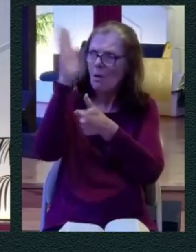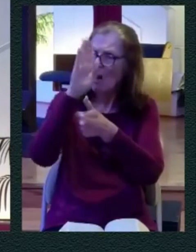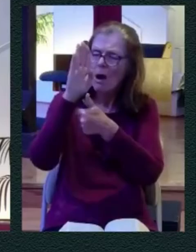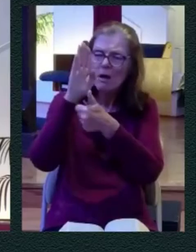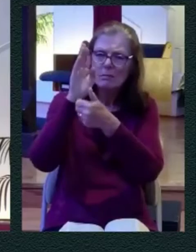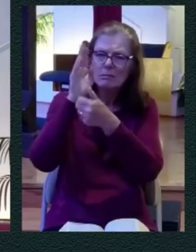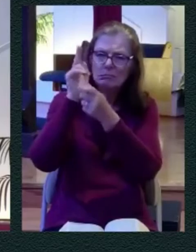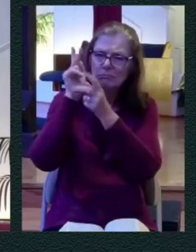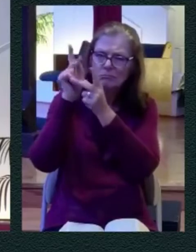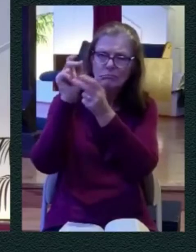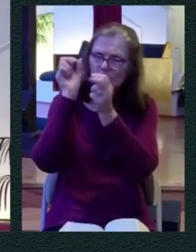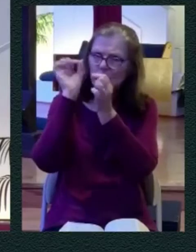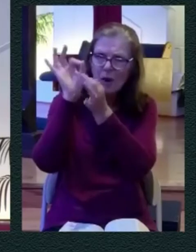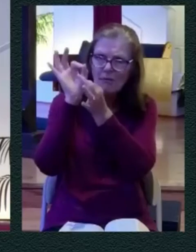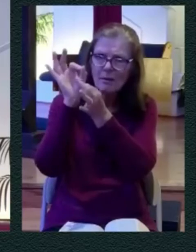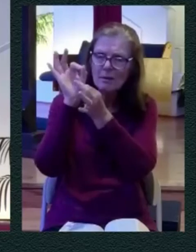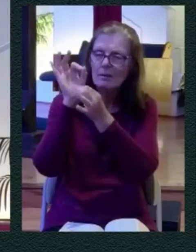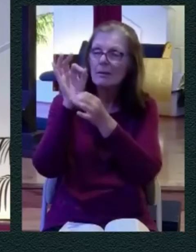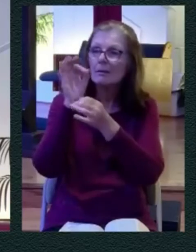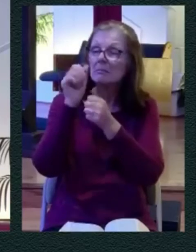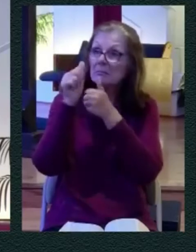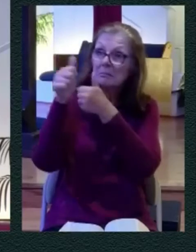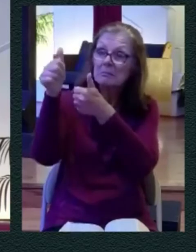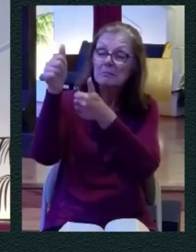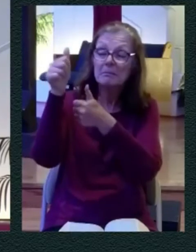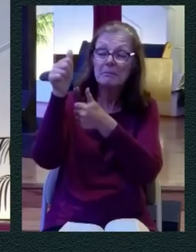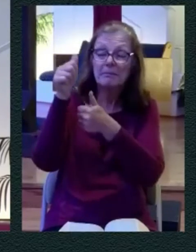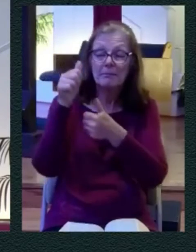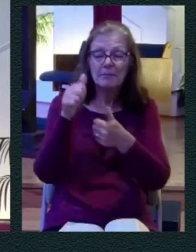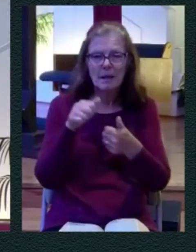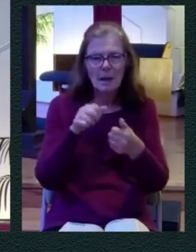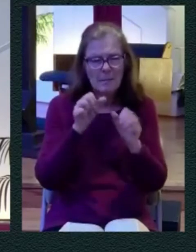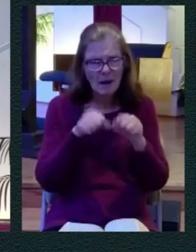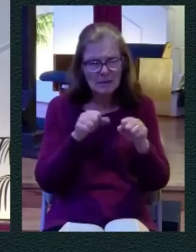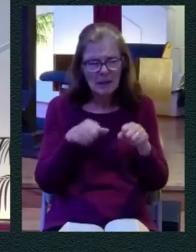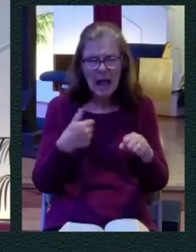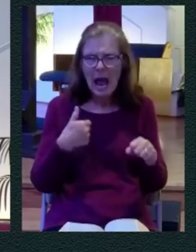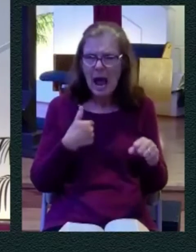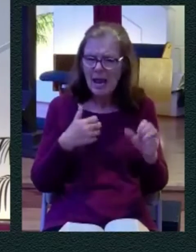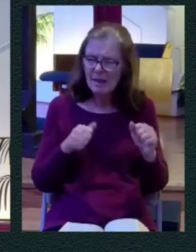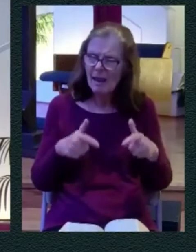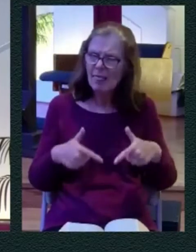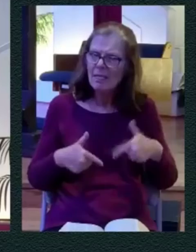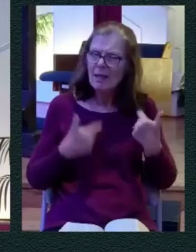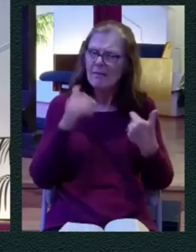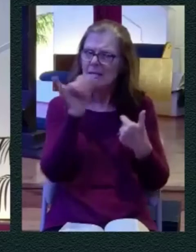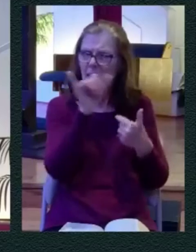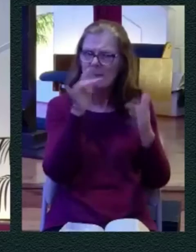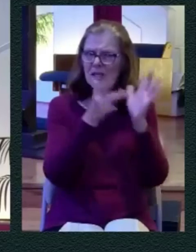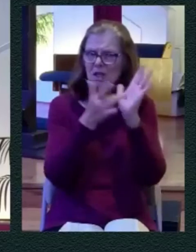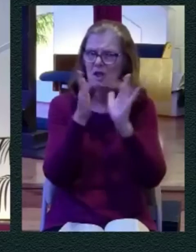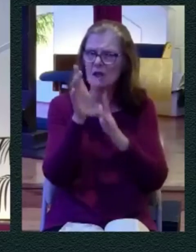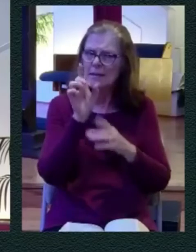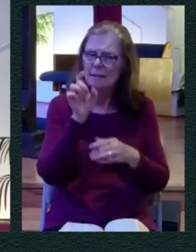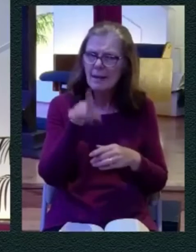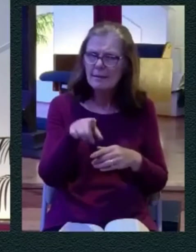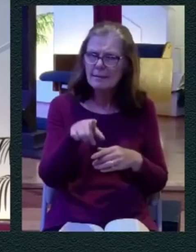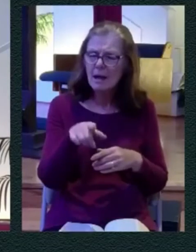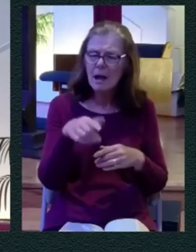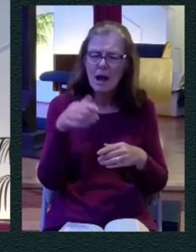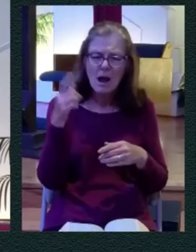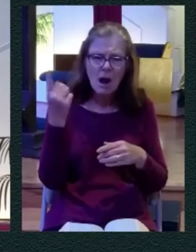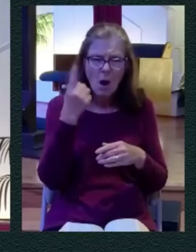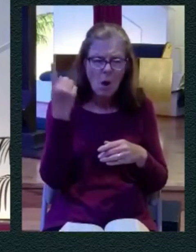Is there really the possibility of living like Jesus Christ did? Constantly aware of